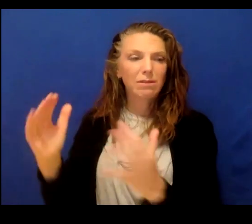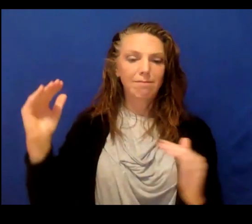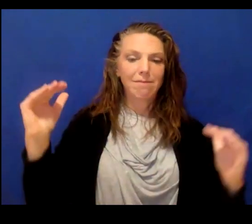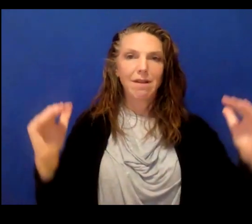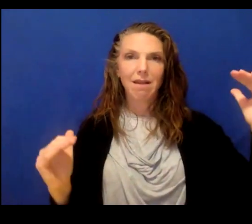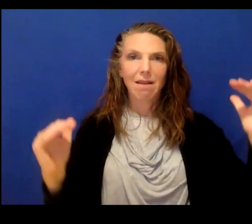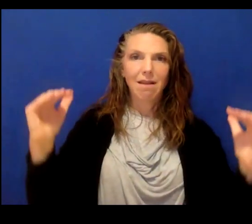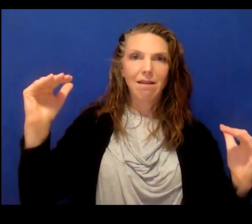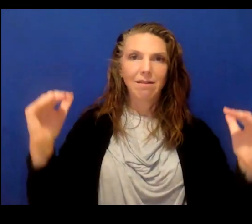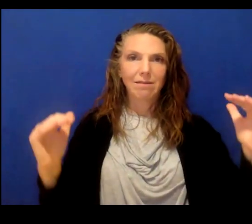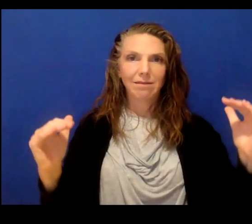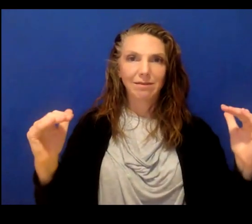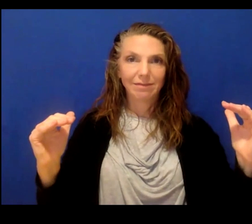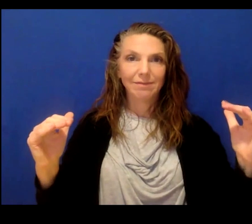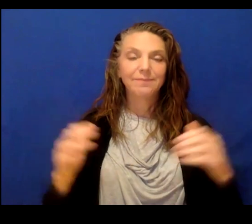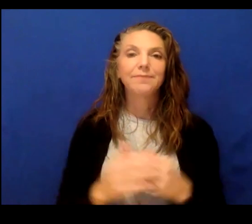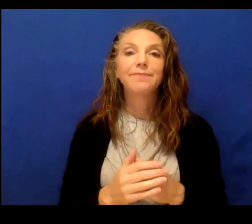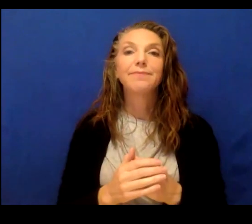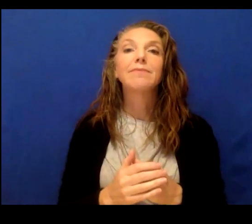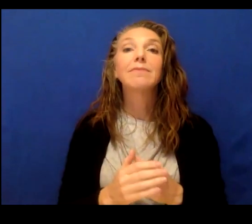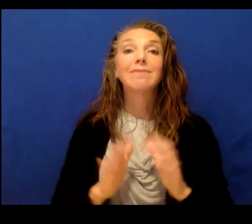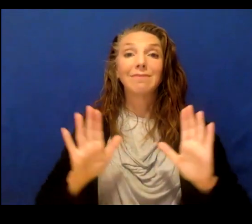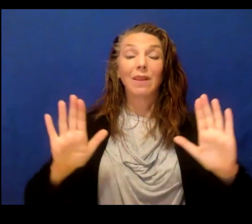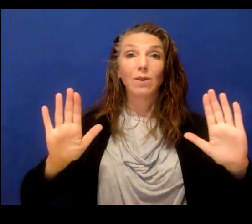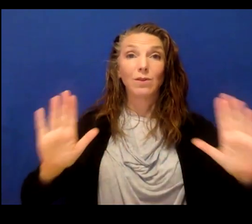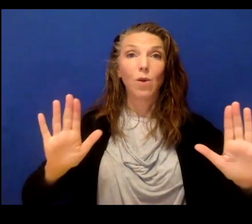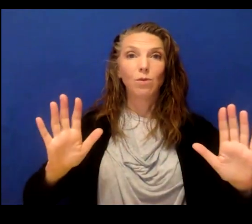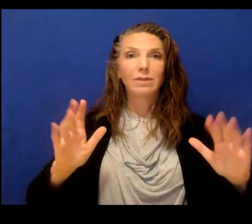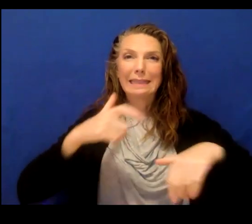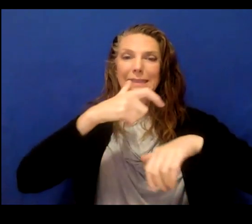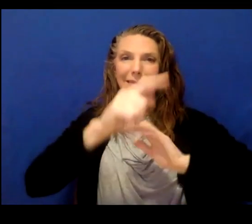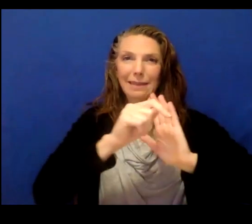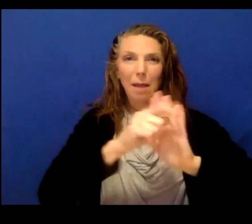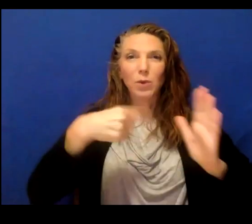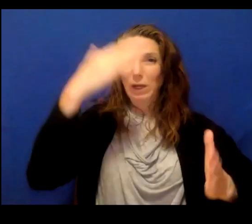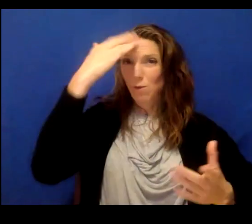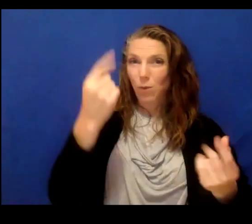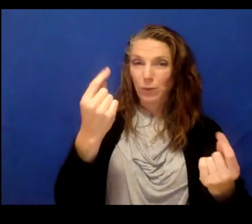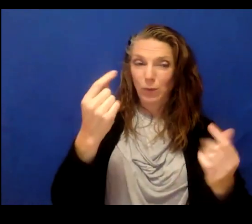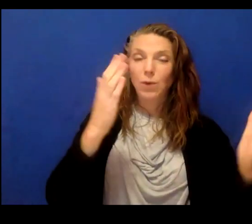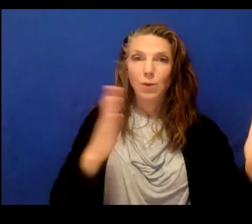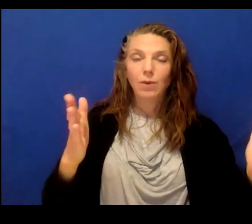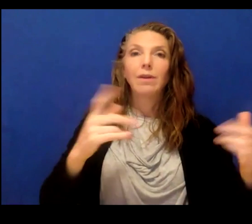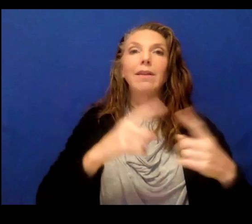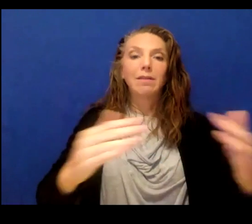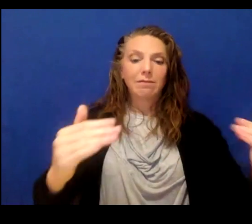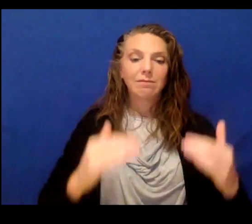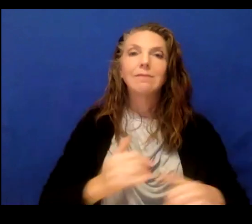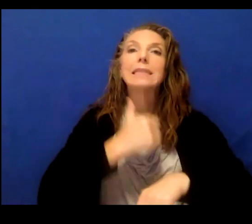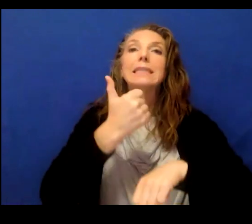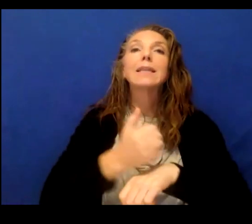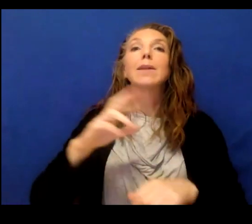choices as much as possible throughout the day. And then we take those predictable times of the day, and we create consistent routines